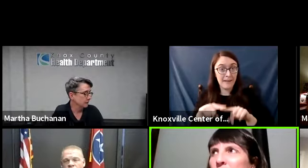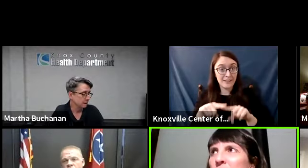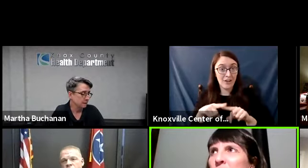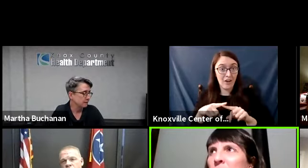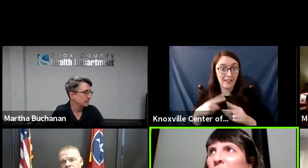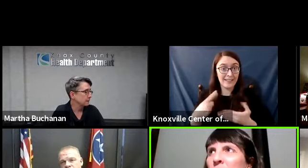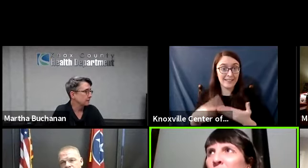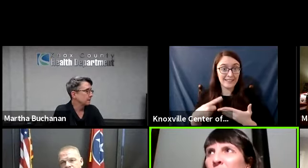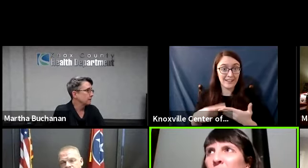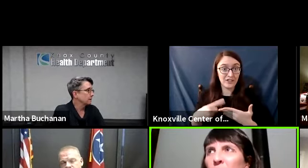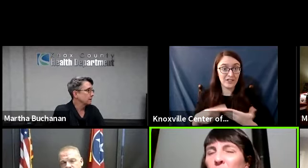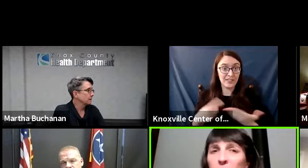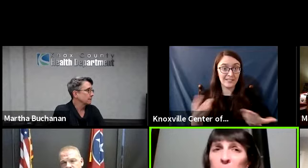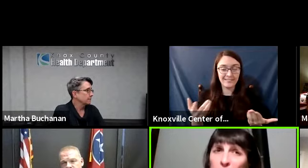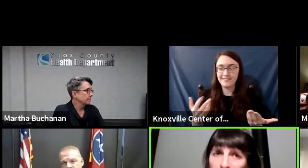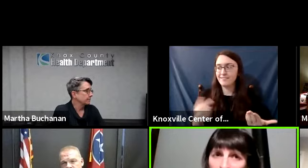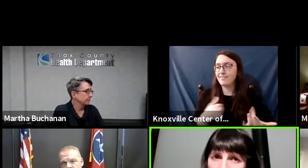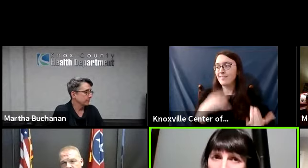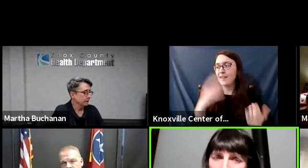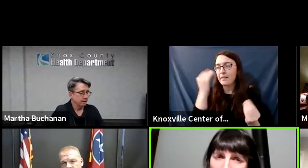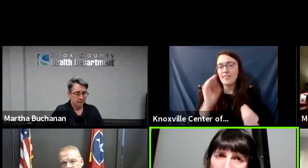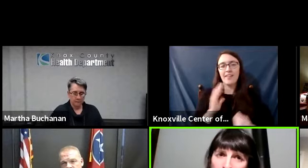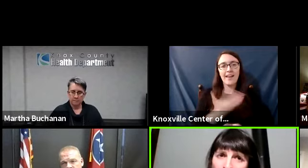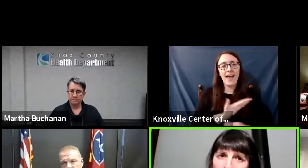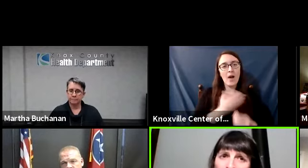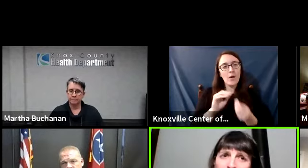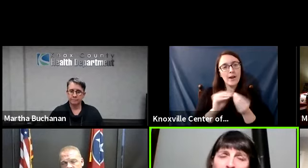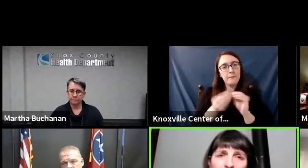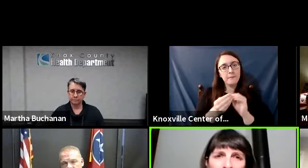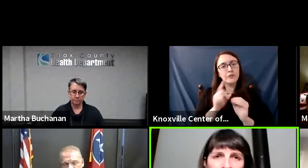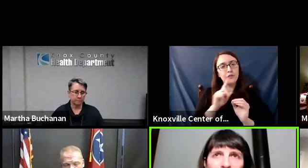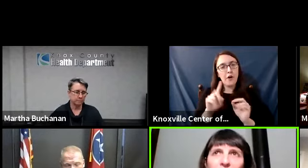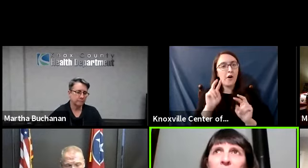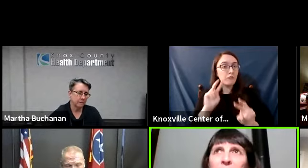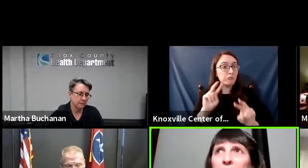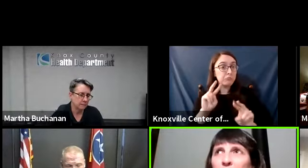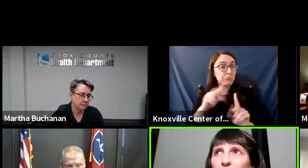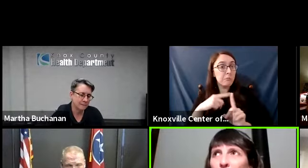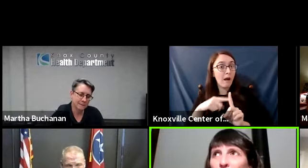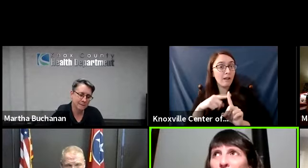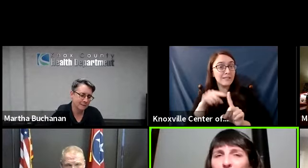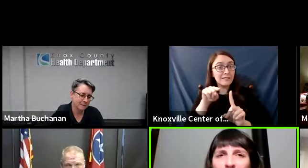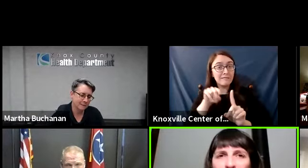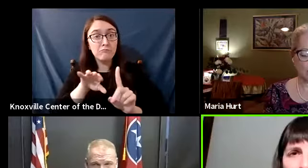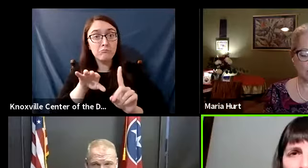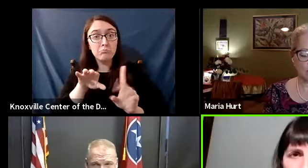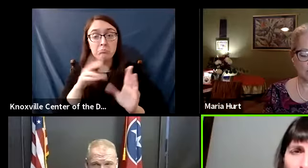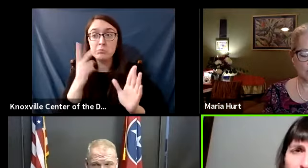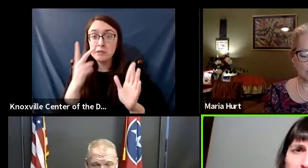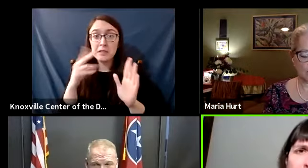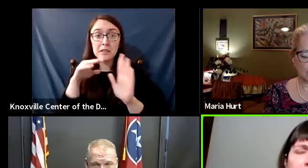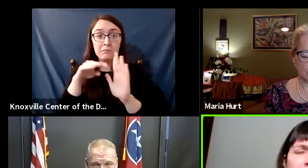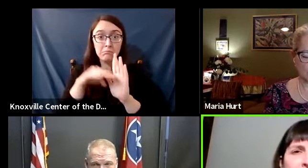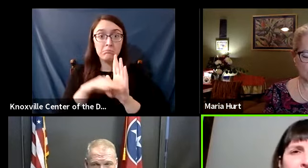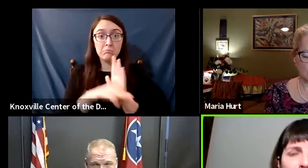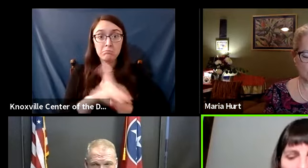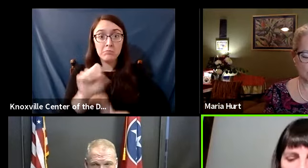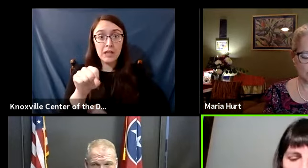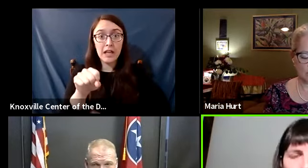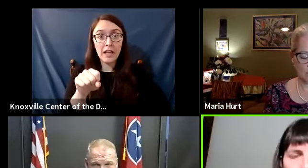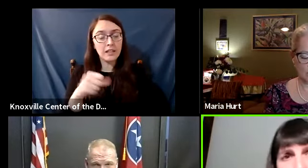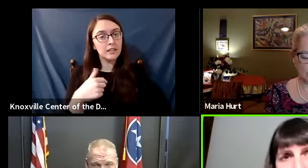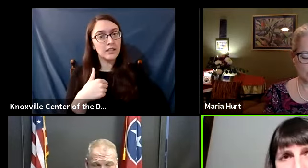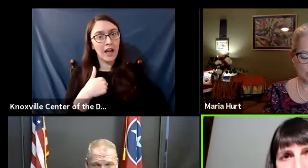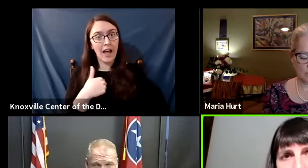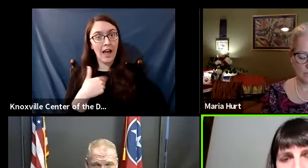about this, our numbers are looking better. We're seeing a trend in the right direction. Do I want to completely take it away? I